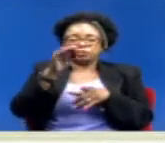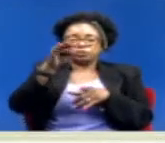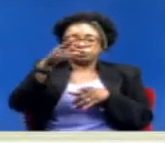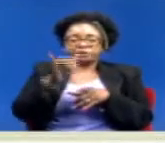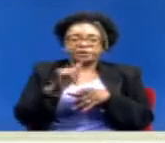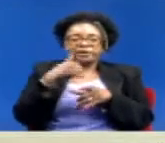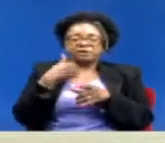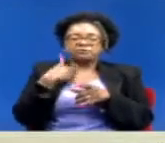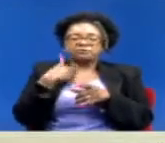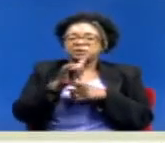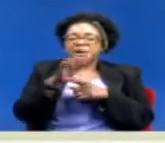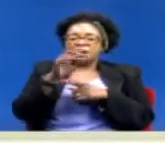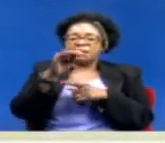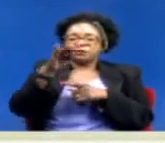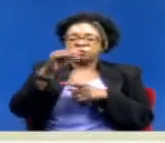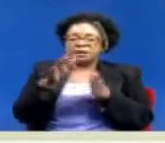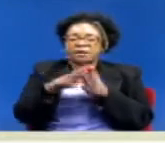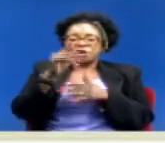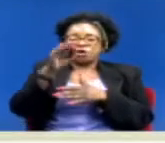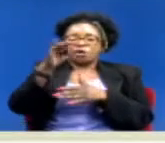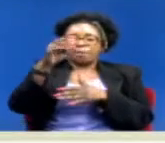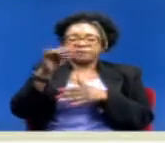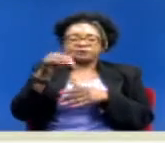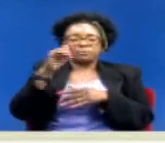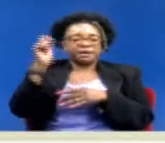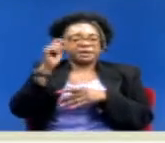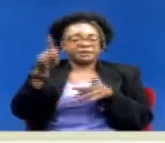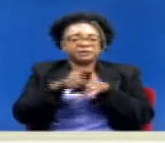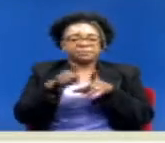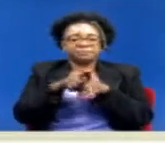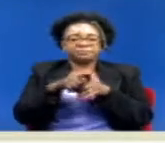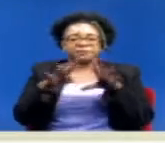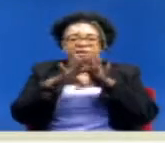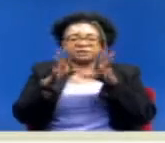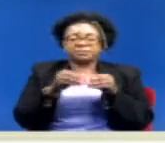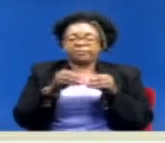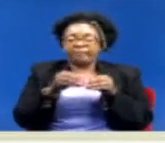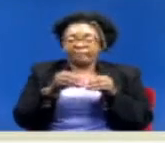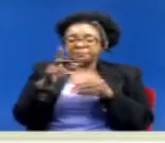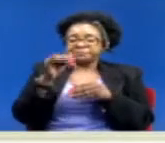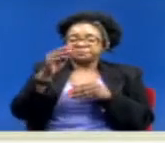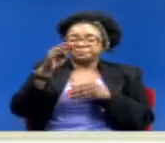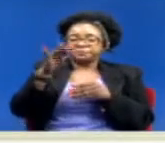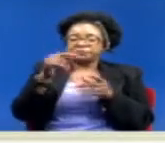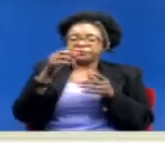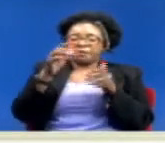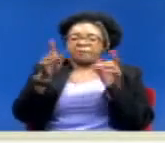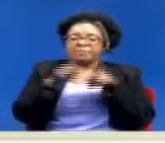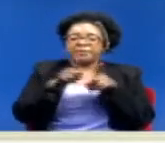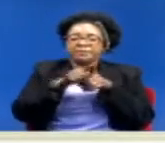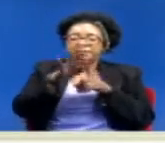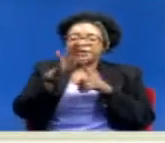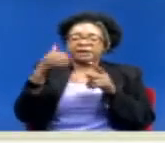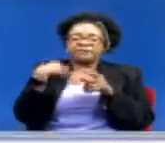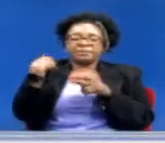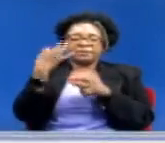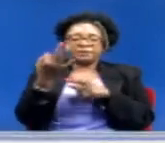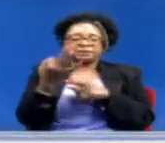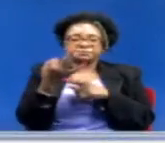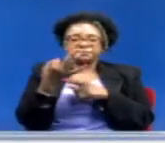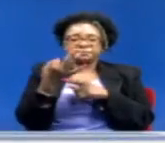with Edwin Akwanyi and Robert Tally from Kenya as the runners-up. Brian Omwando and his brother Philip Otieno secured the third position. The